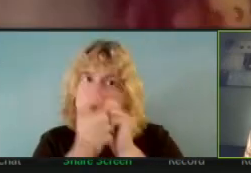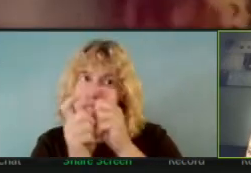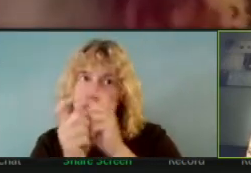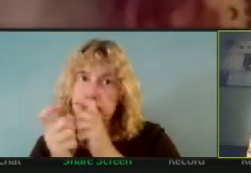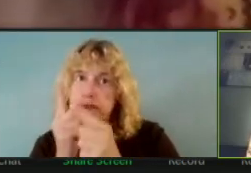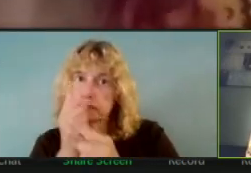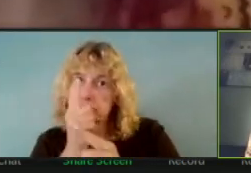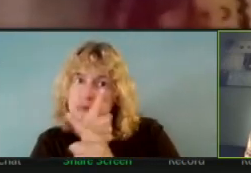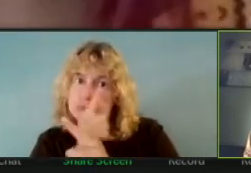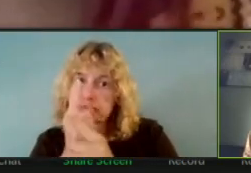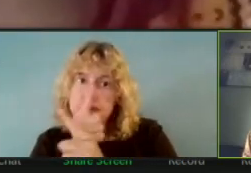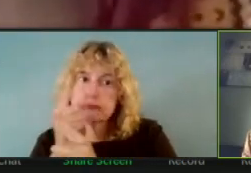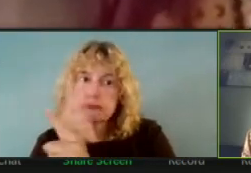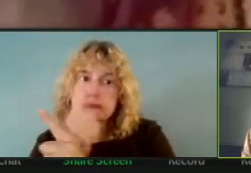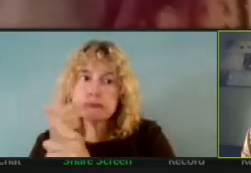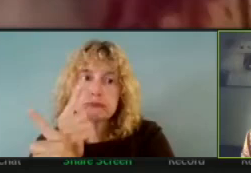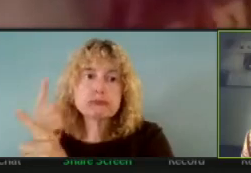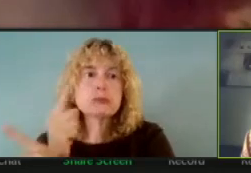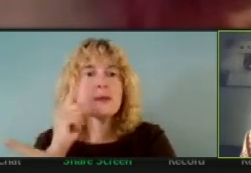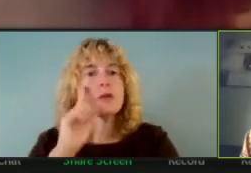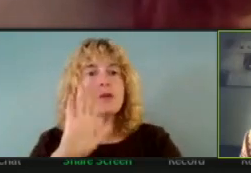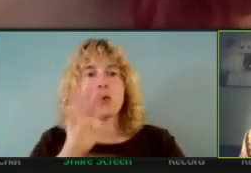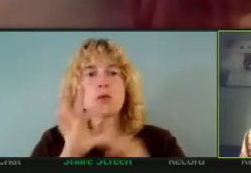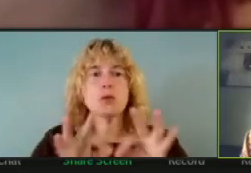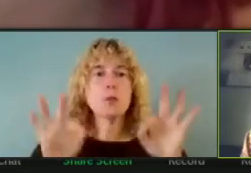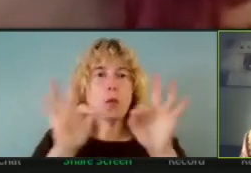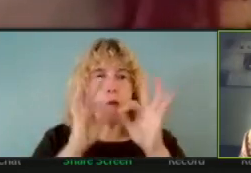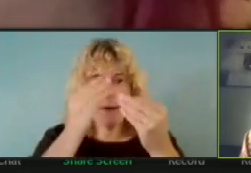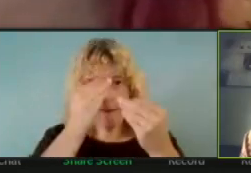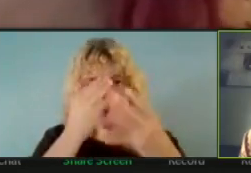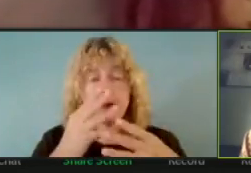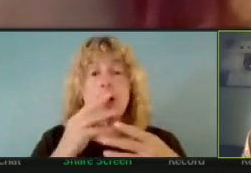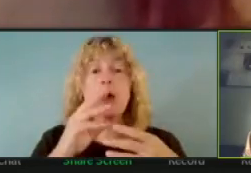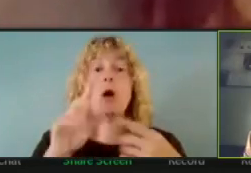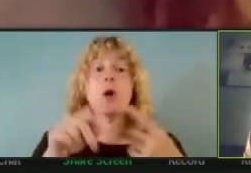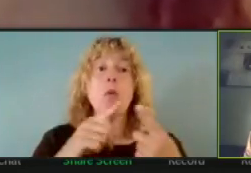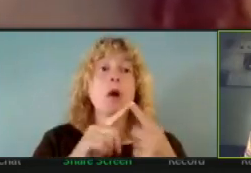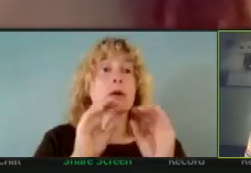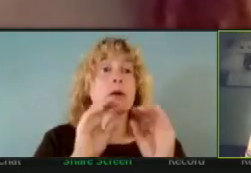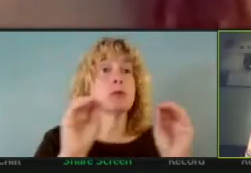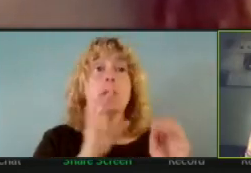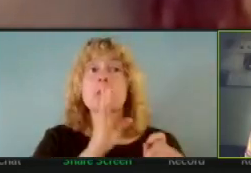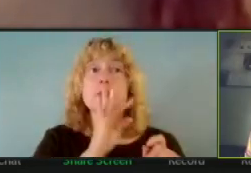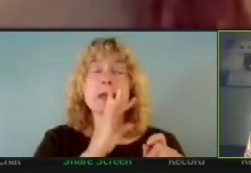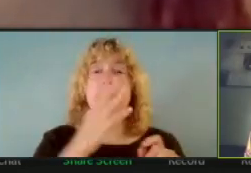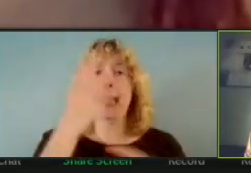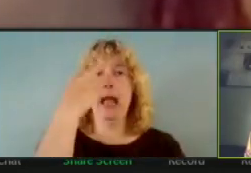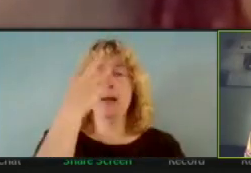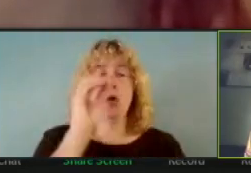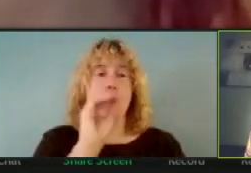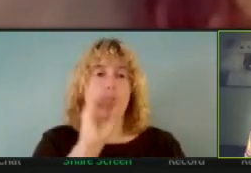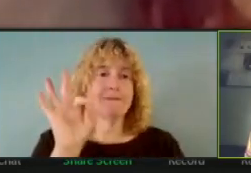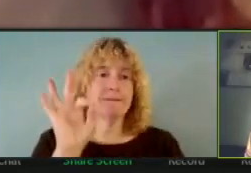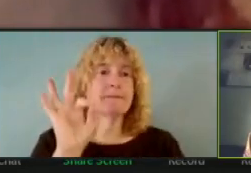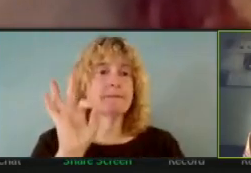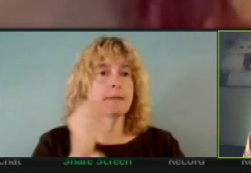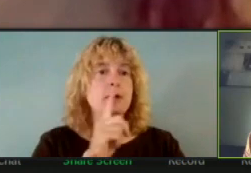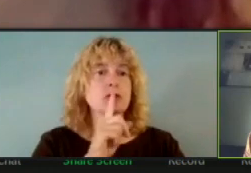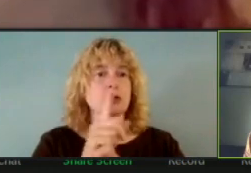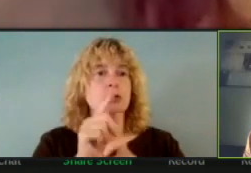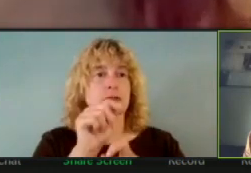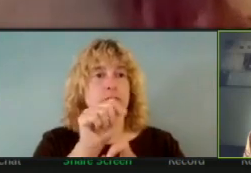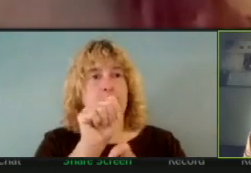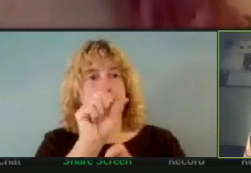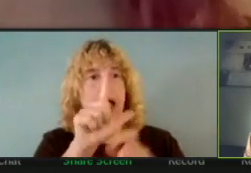correctly. Also, turn off your camera when you are not speaking to ensure our ASL interpreter can be seen, and